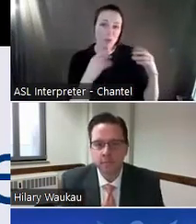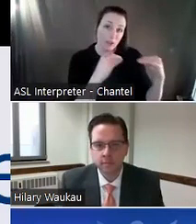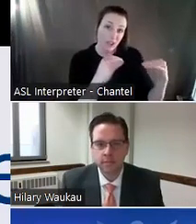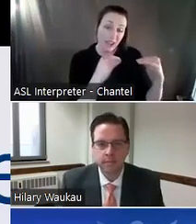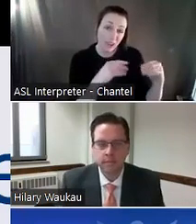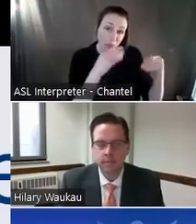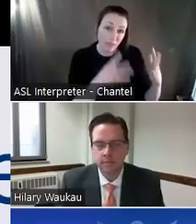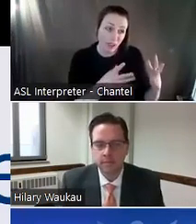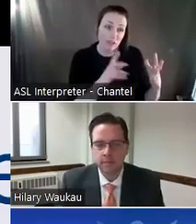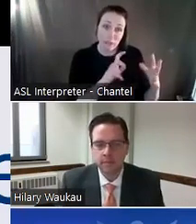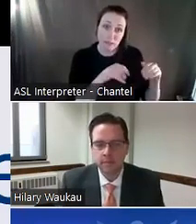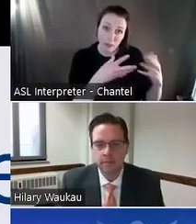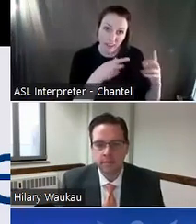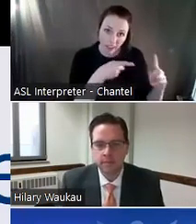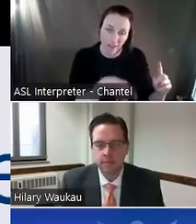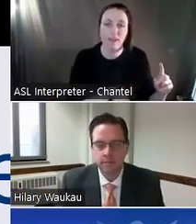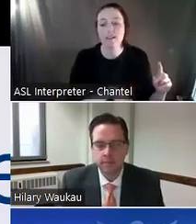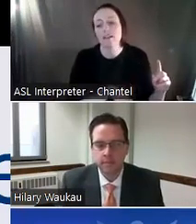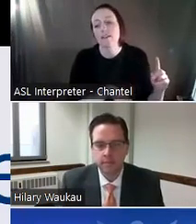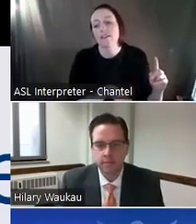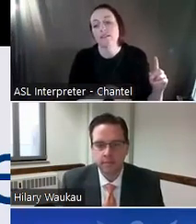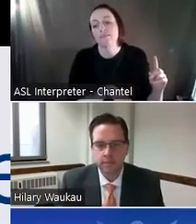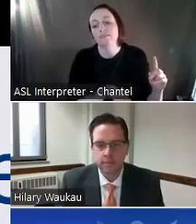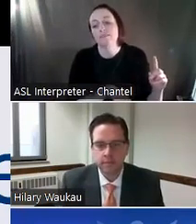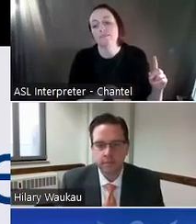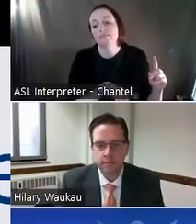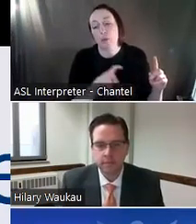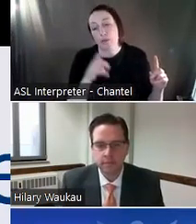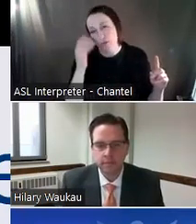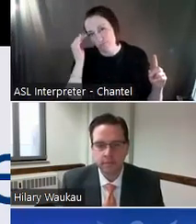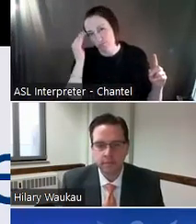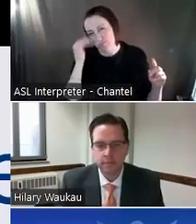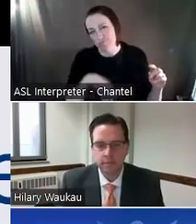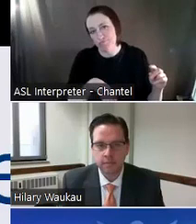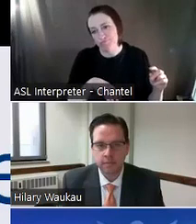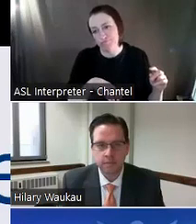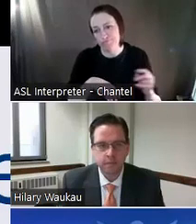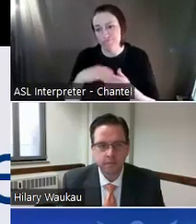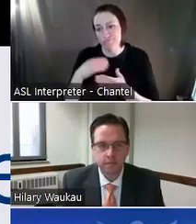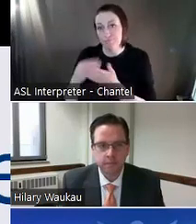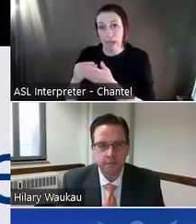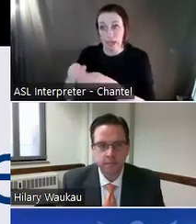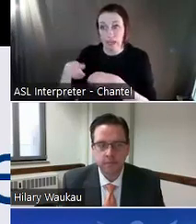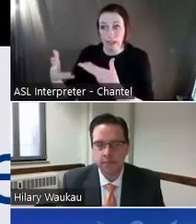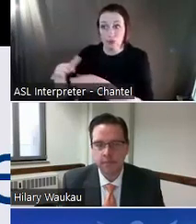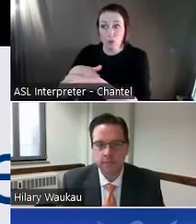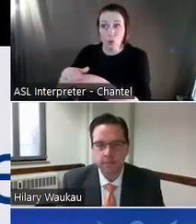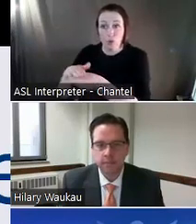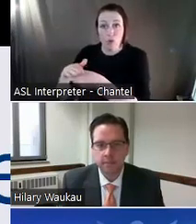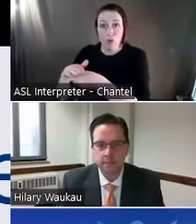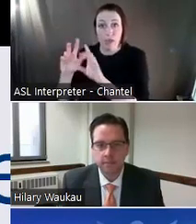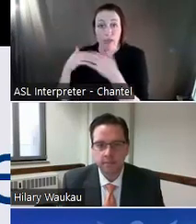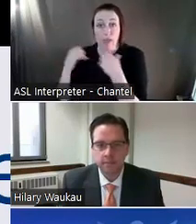service, and there is a possibility to consider how those resources that would be distributed to local health departments would also